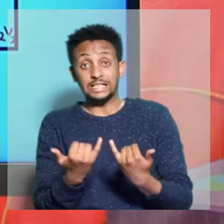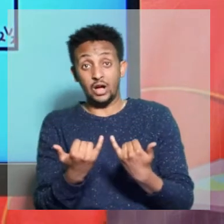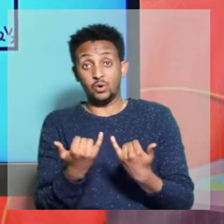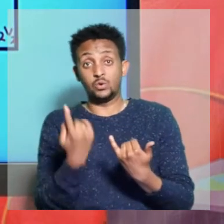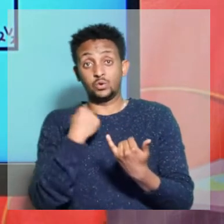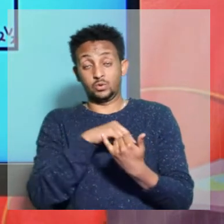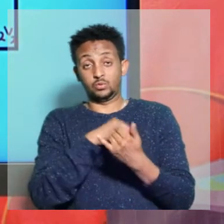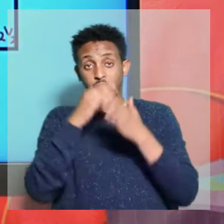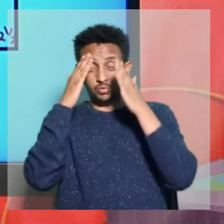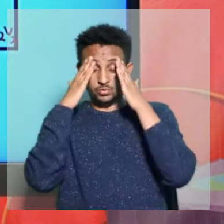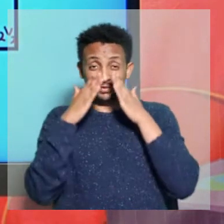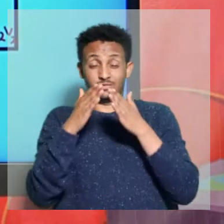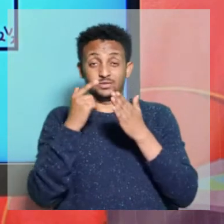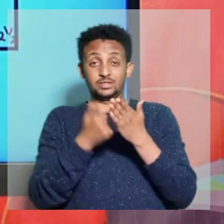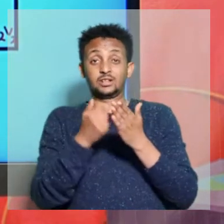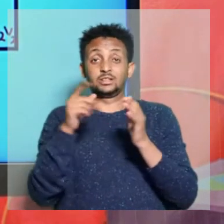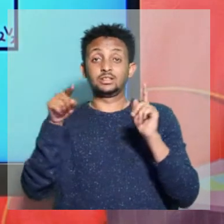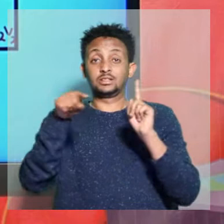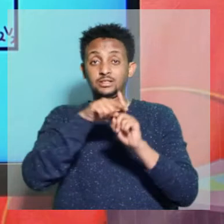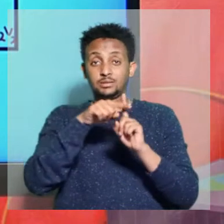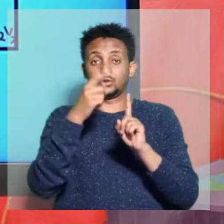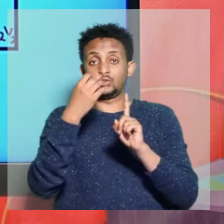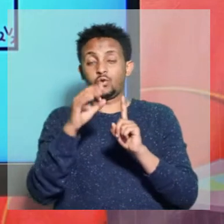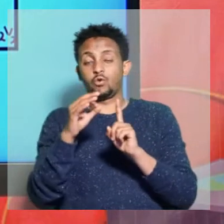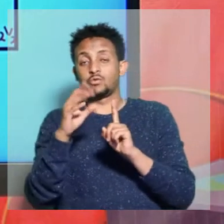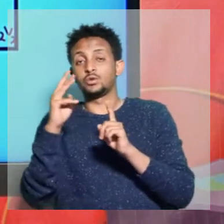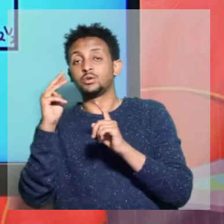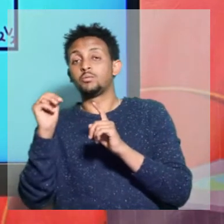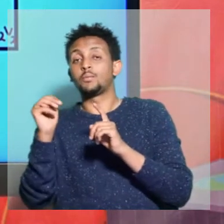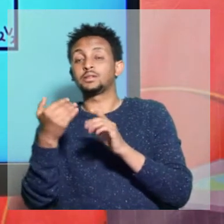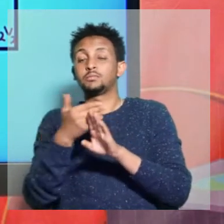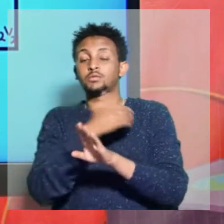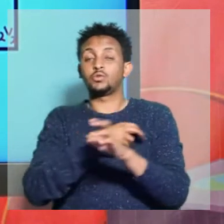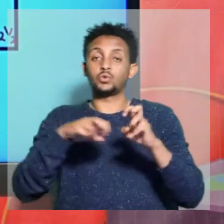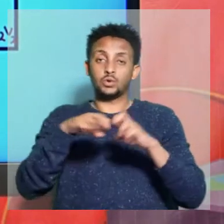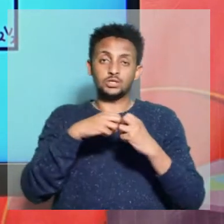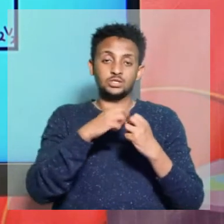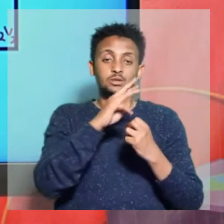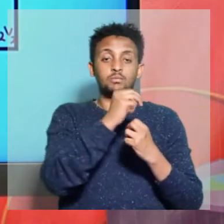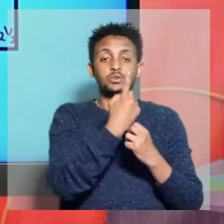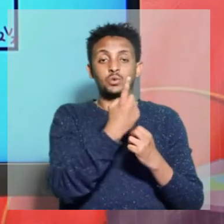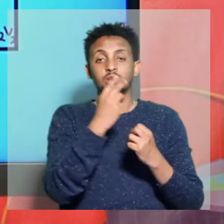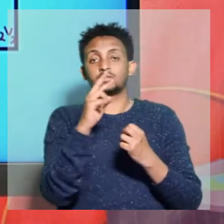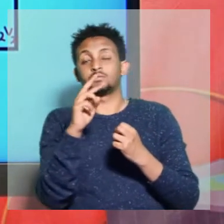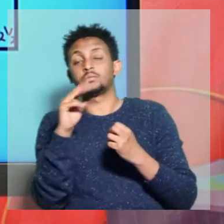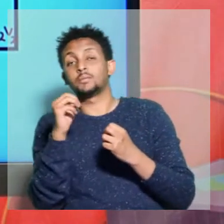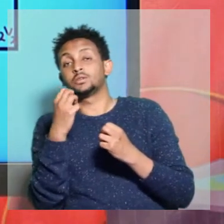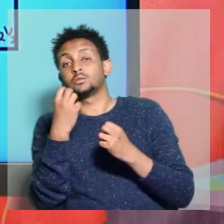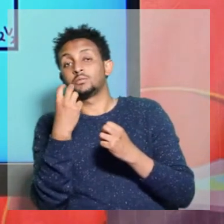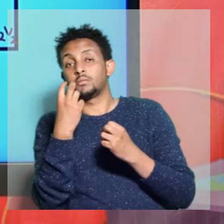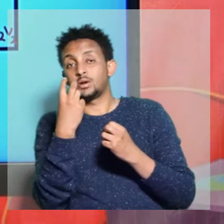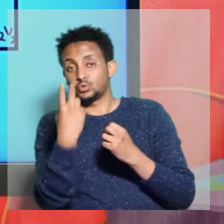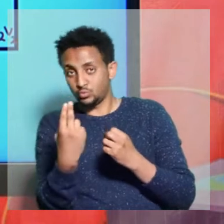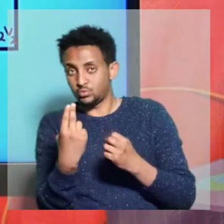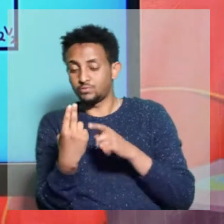the law of conservation states that the summation of the momentum before collision, the summation of mass 1 and the summation of momentum of mass